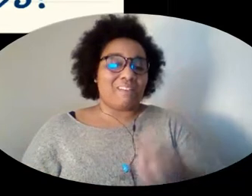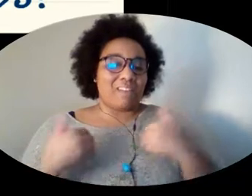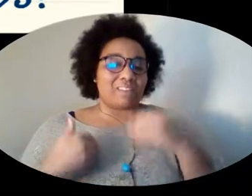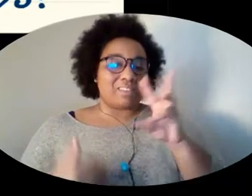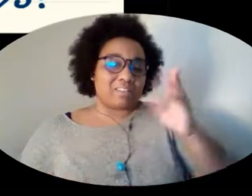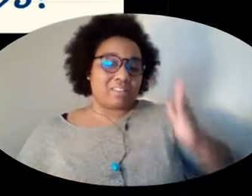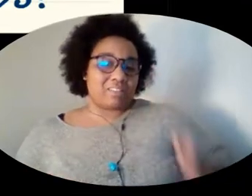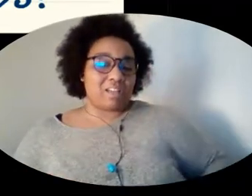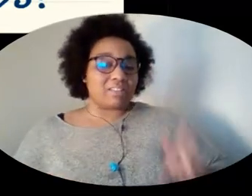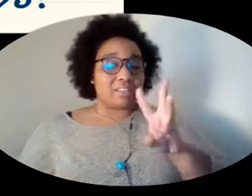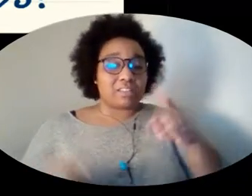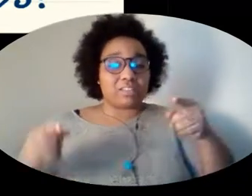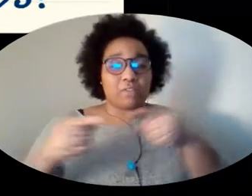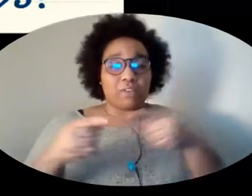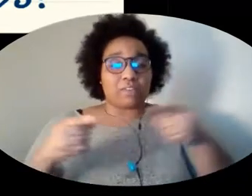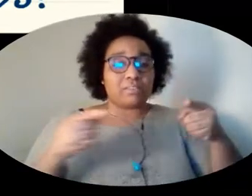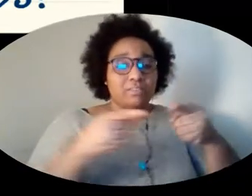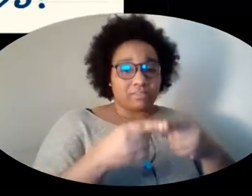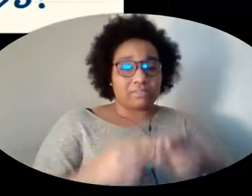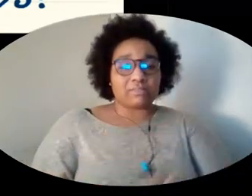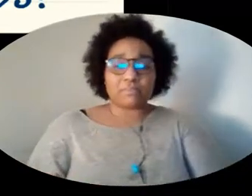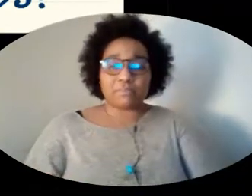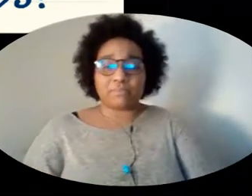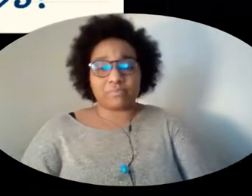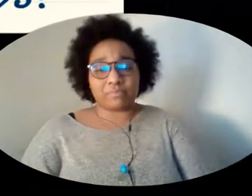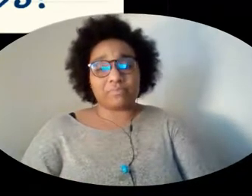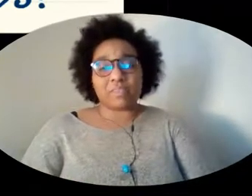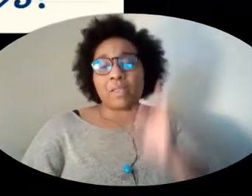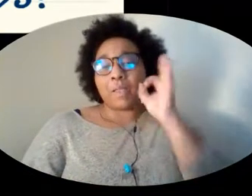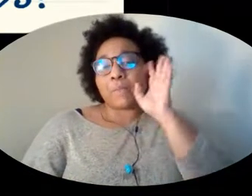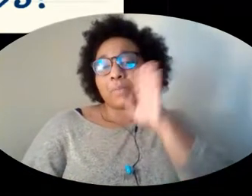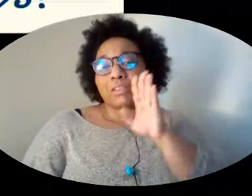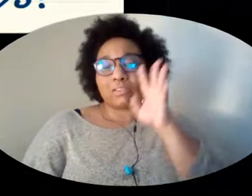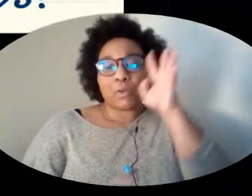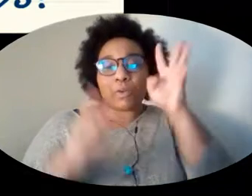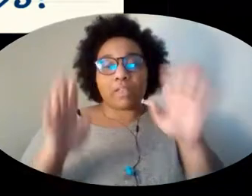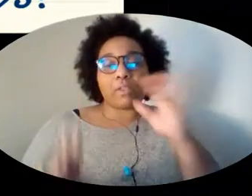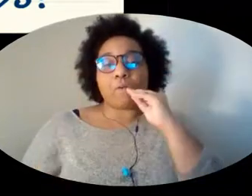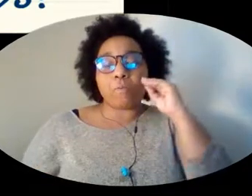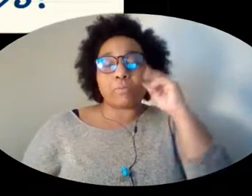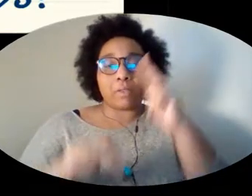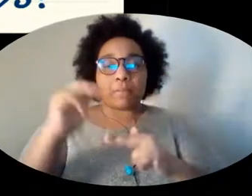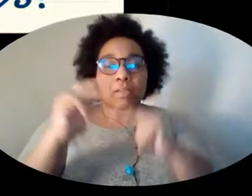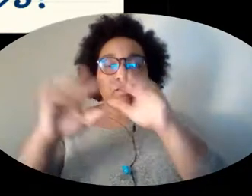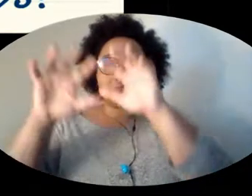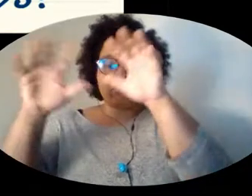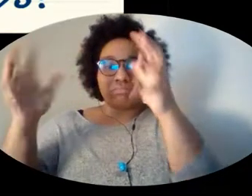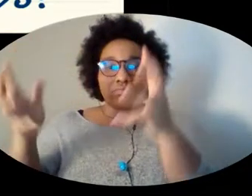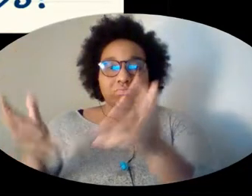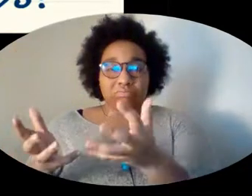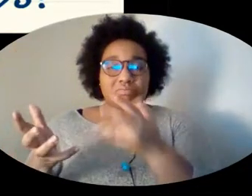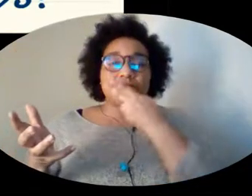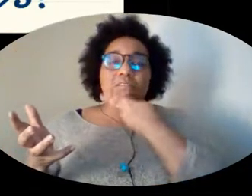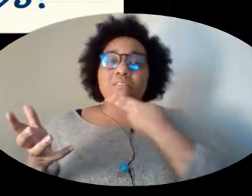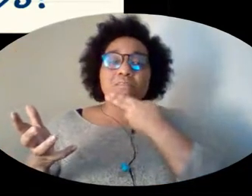sides and six vertices bees create nests by building honeycombs which